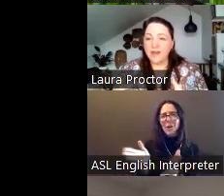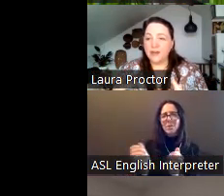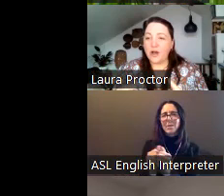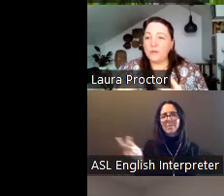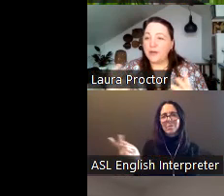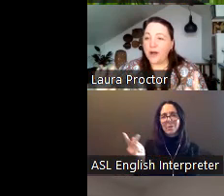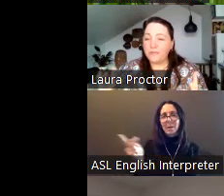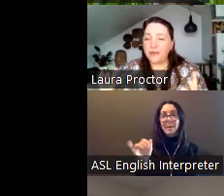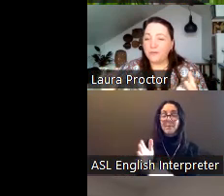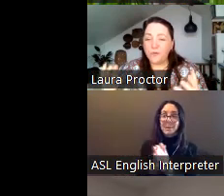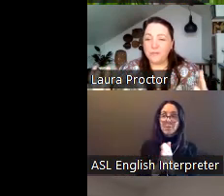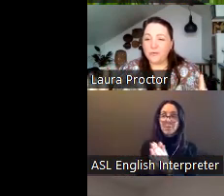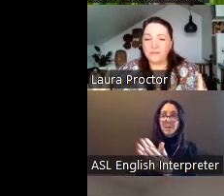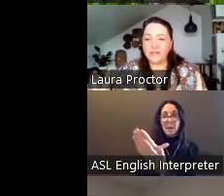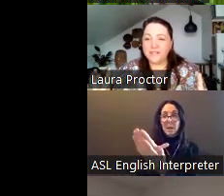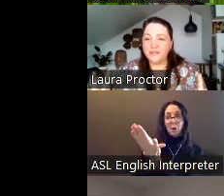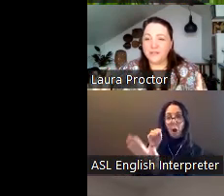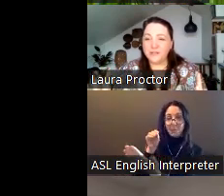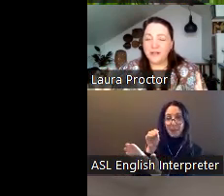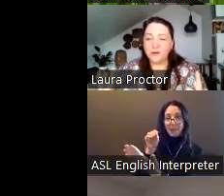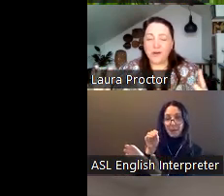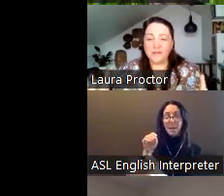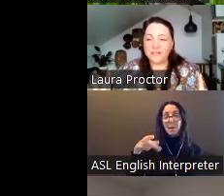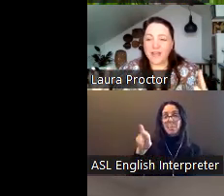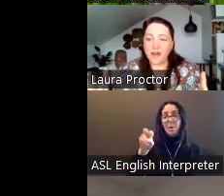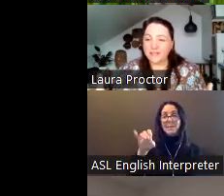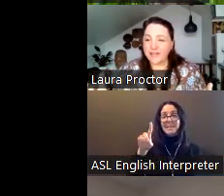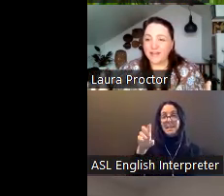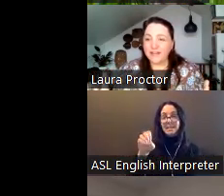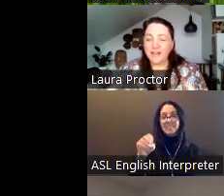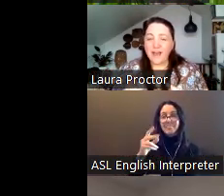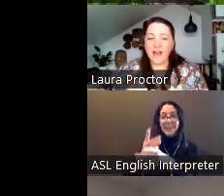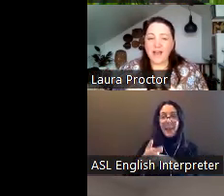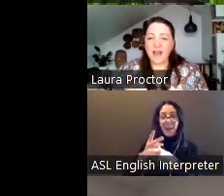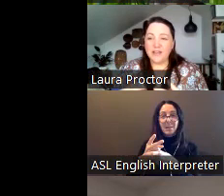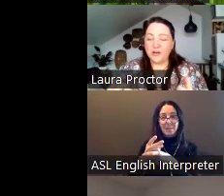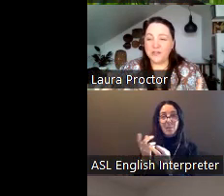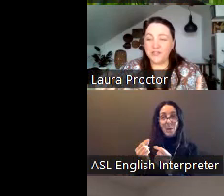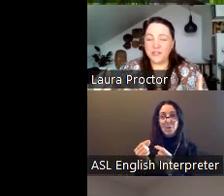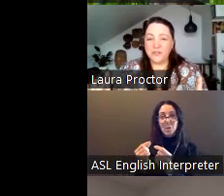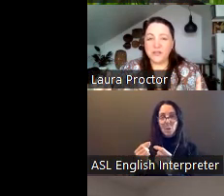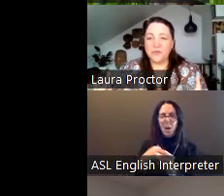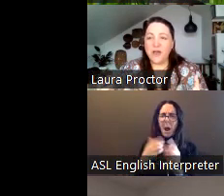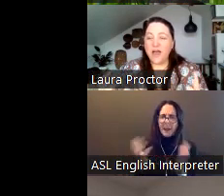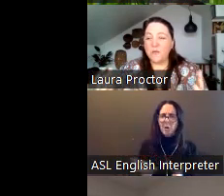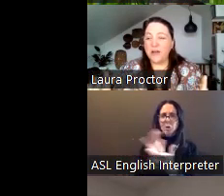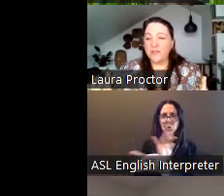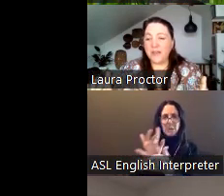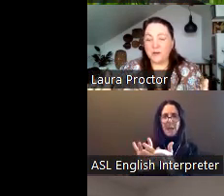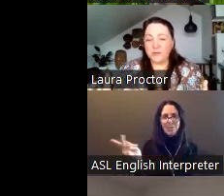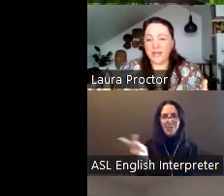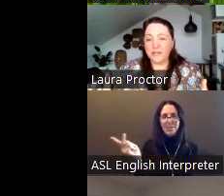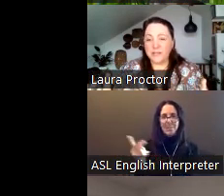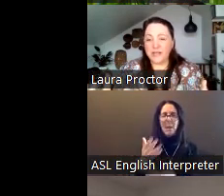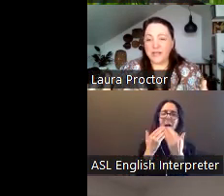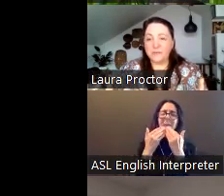in carbon copying what Providence Center or Providence Care has done. I encourage you to do so. I want to